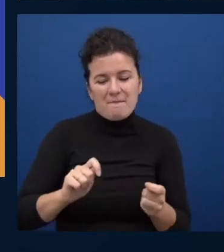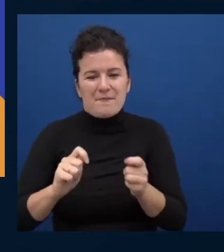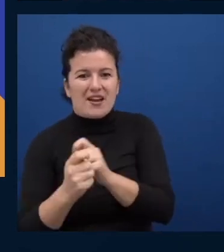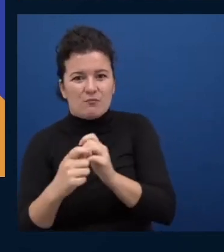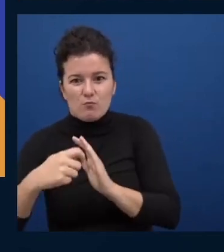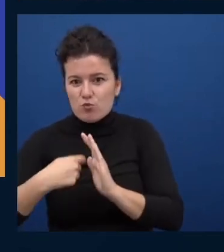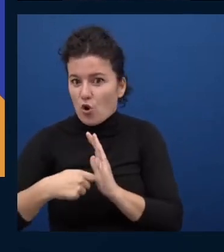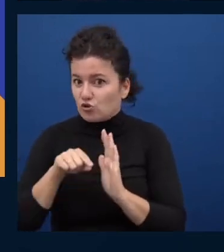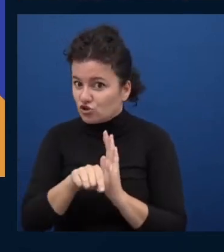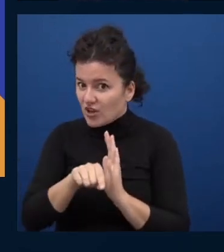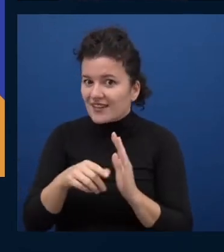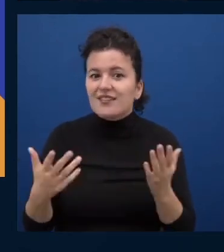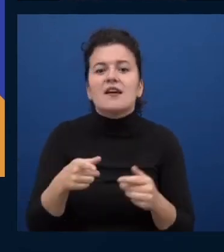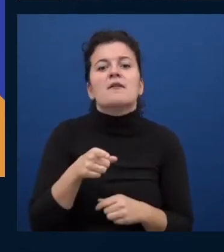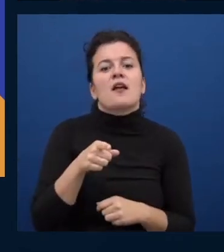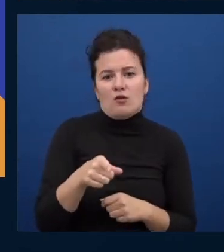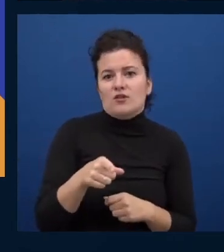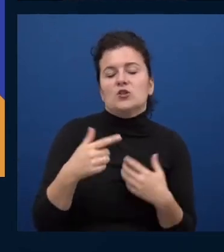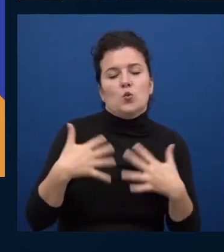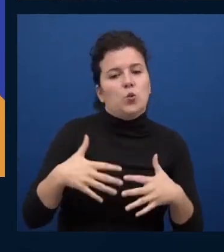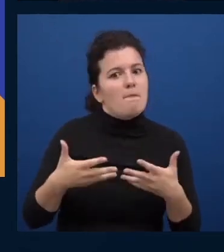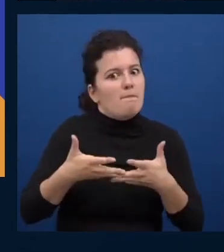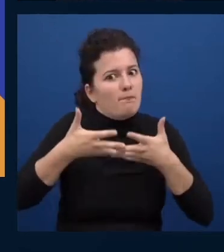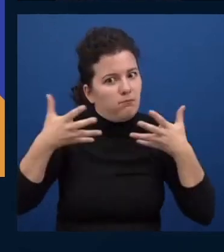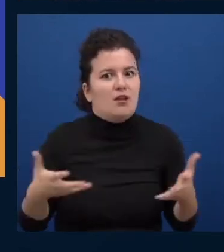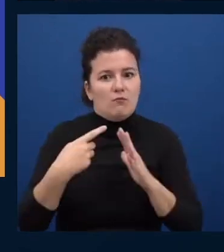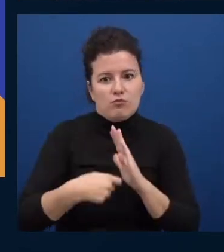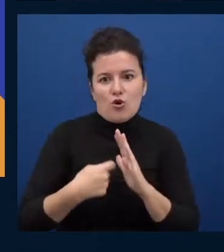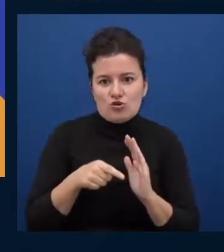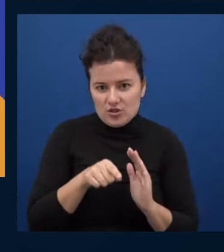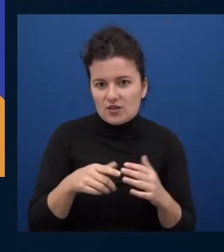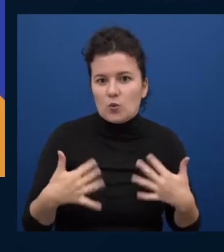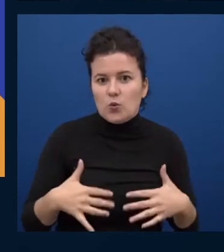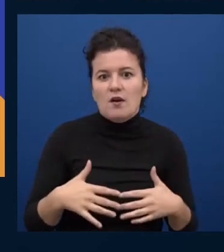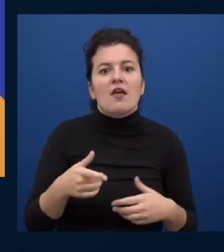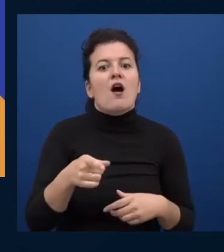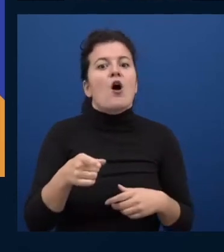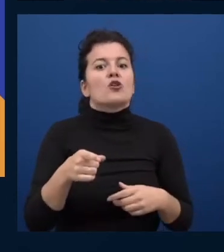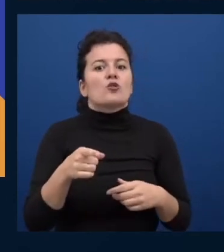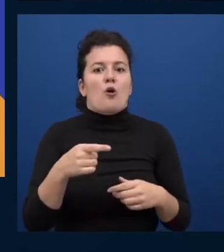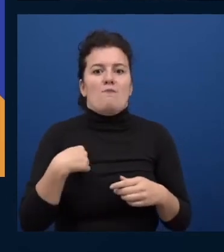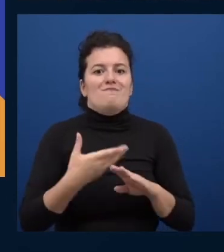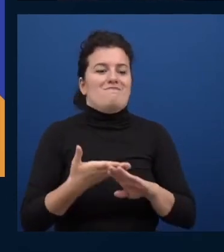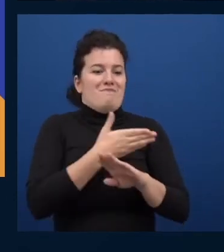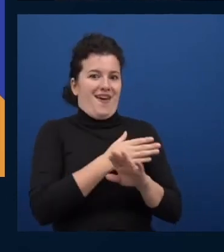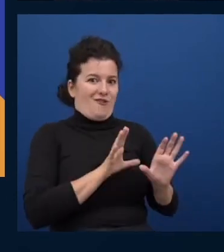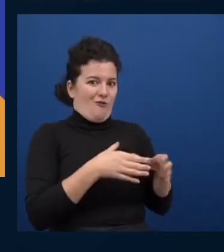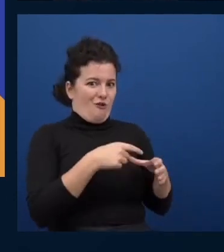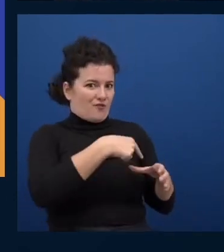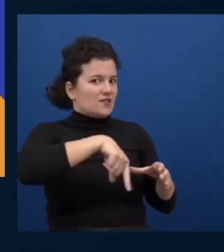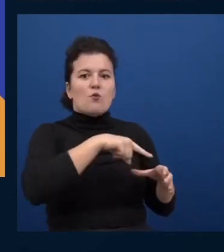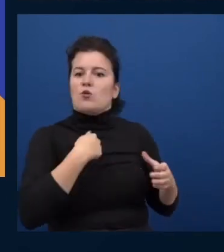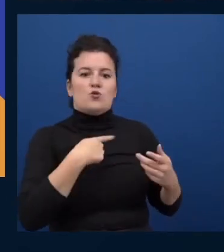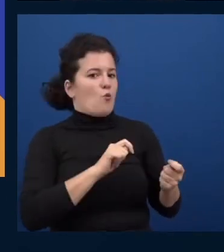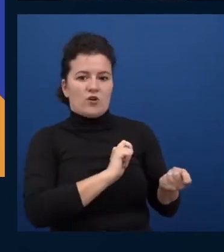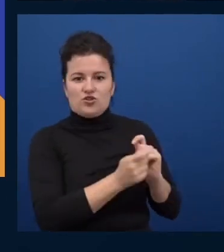is very back-end heavy, and as Bjarke said, we don't plan on making any changes to the back office for the .netcore version.